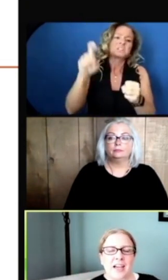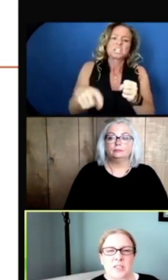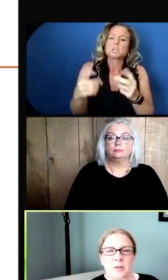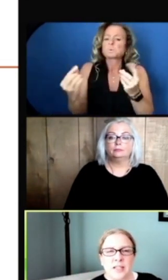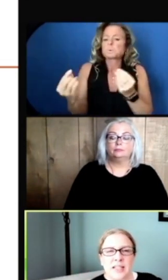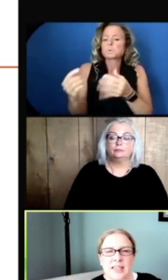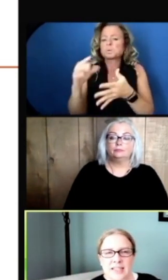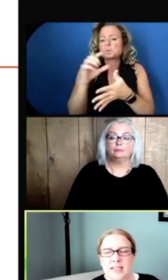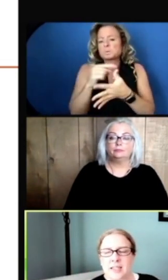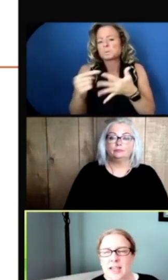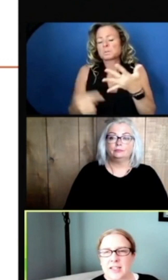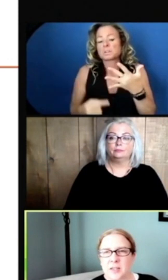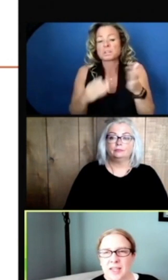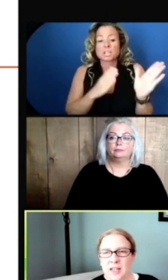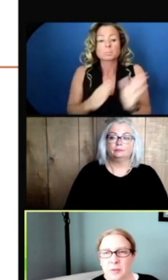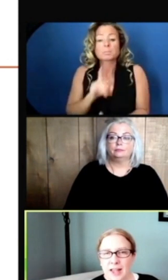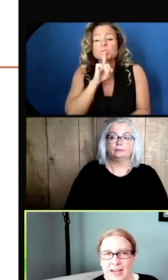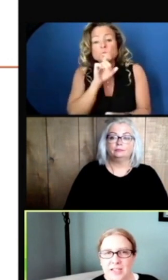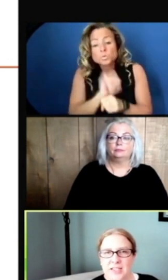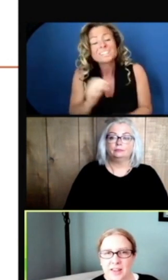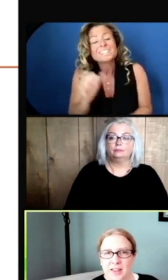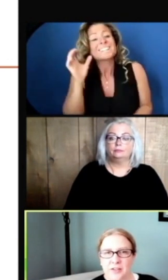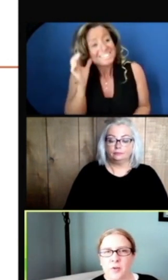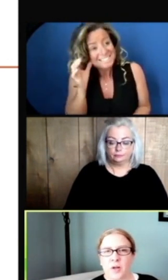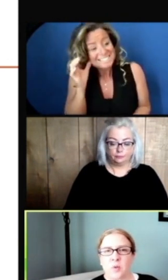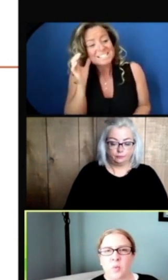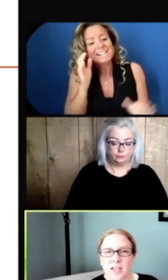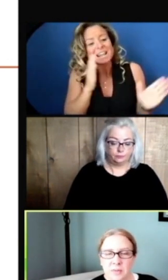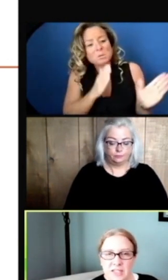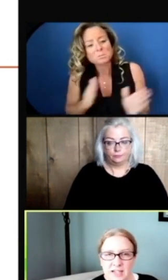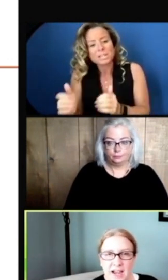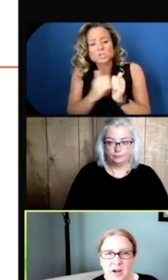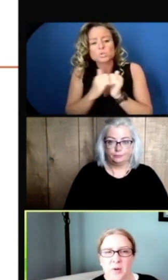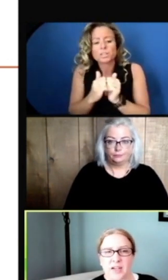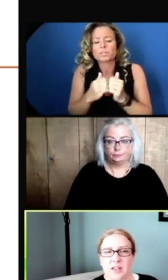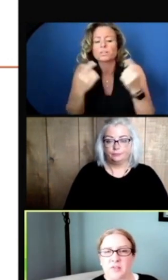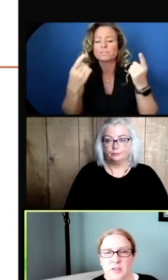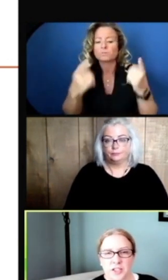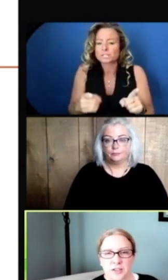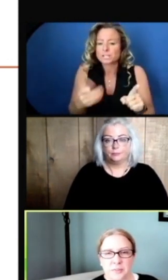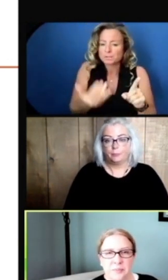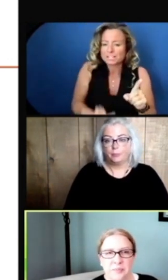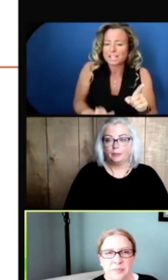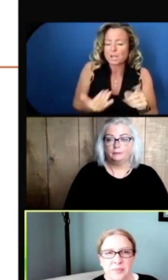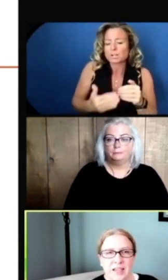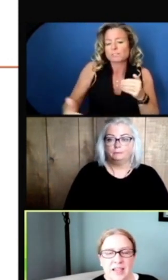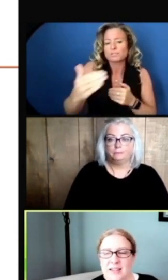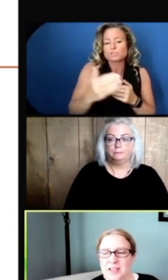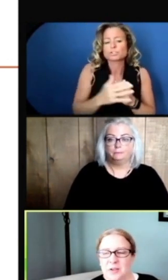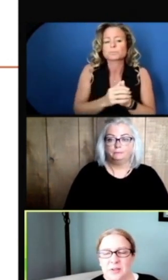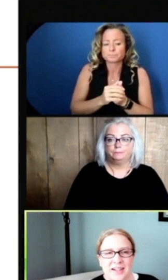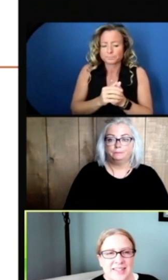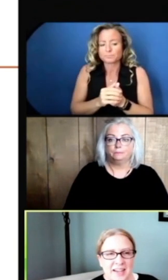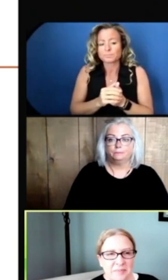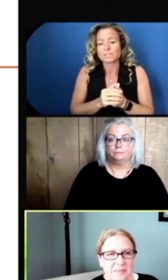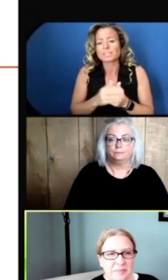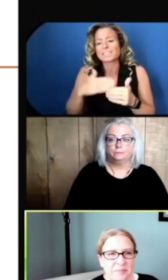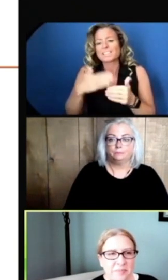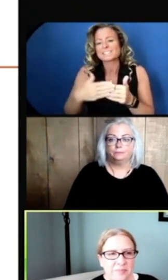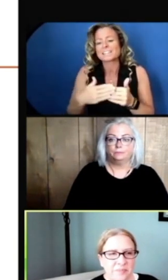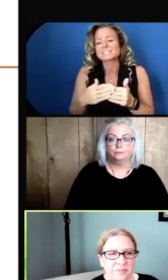plan, to really listen and to begin planning together for what can be done now and in the future. So next